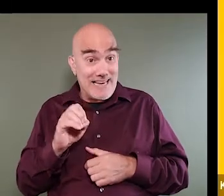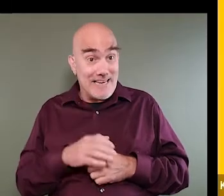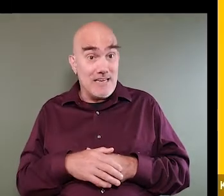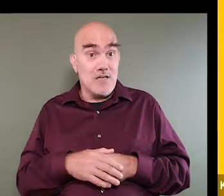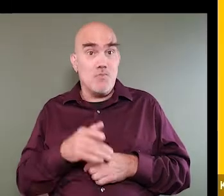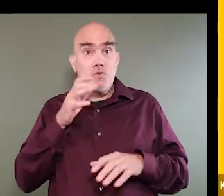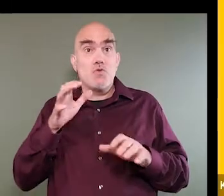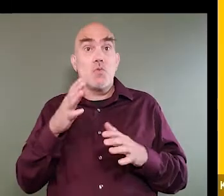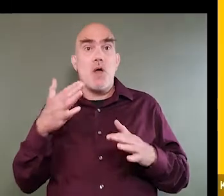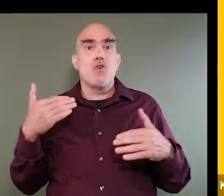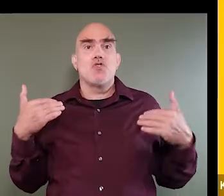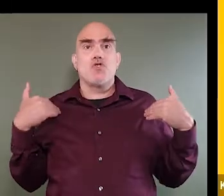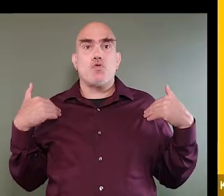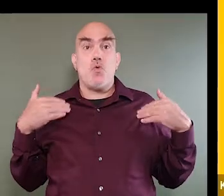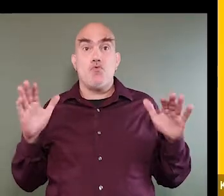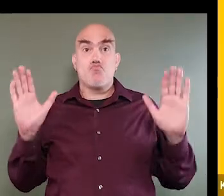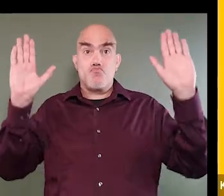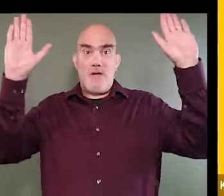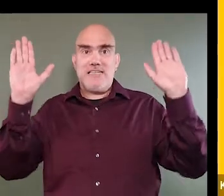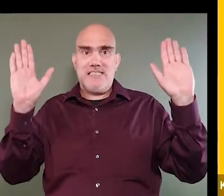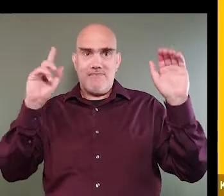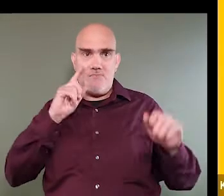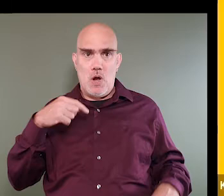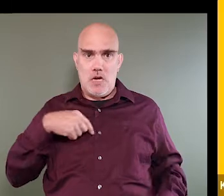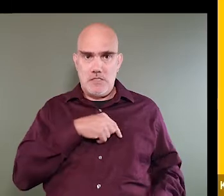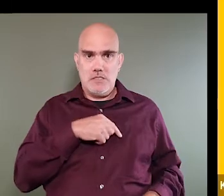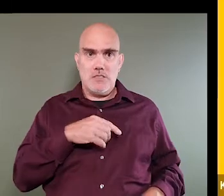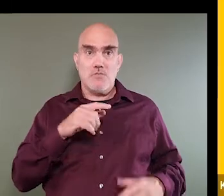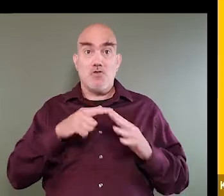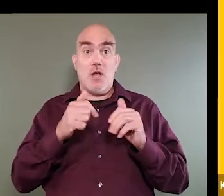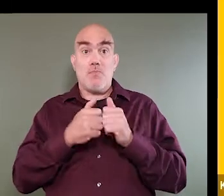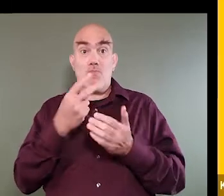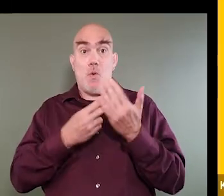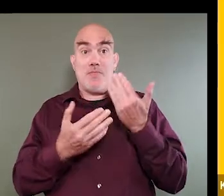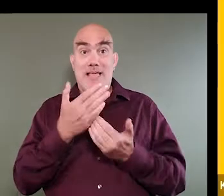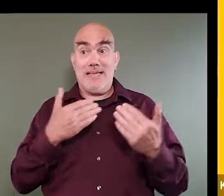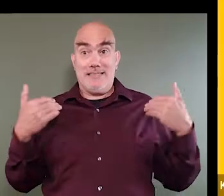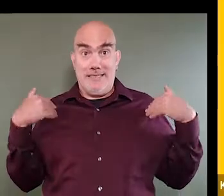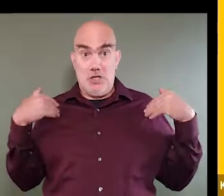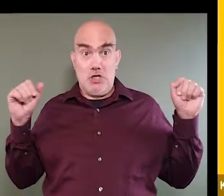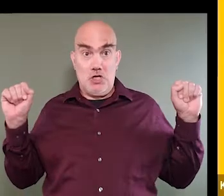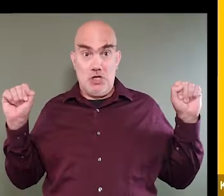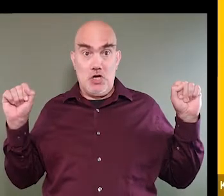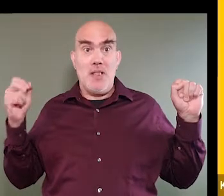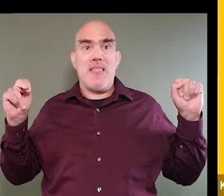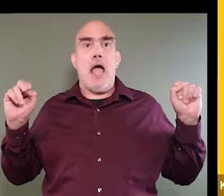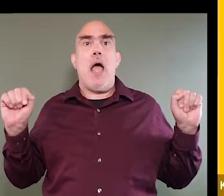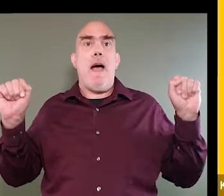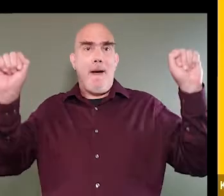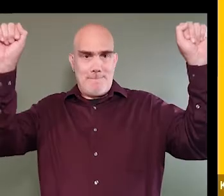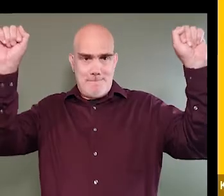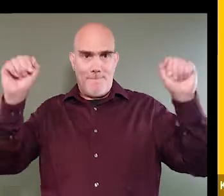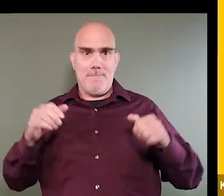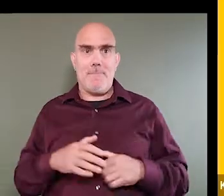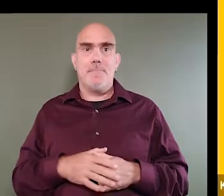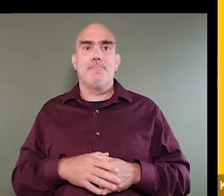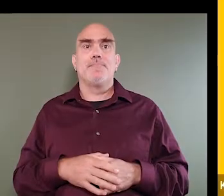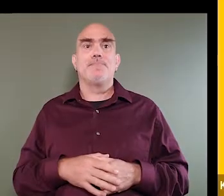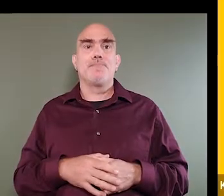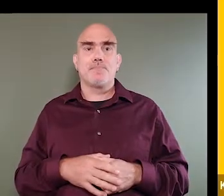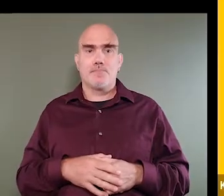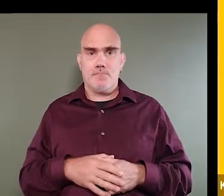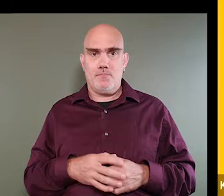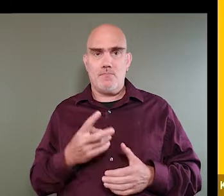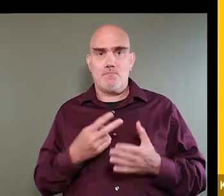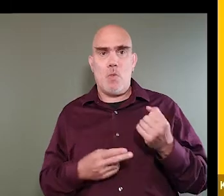going to be doing a shoulder press for us. So she starts with both hands right by her shoulders, and then she's pushing both of them up